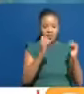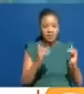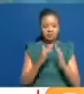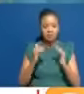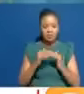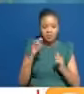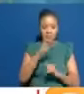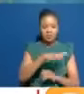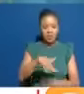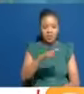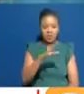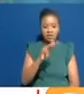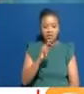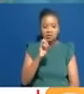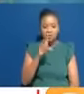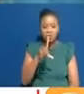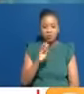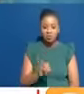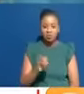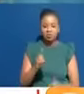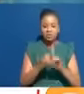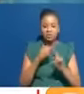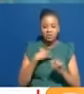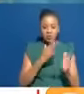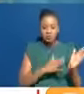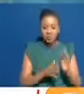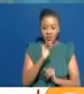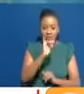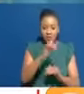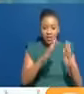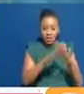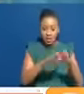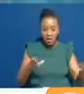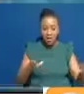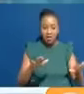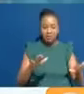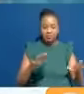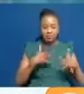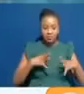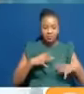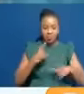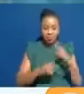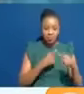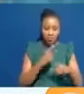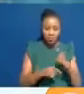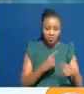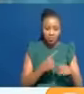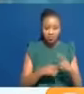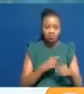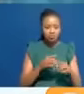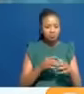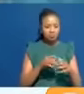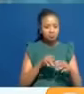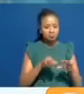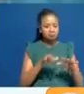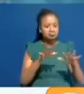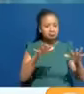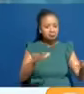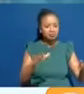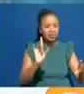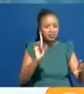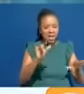moja, ibaki ile shamba, tuzalishe naye chakula, watu wanaongezeka na ardhi haiongezeki.